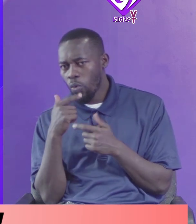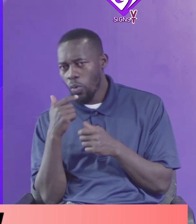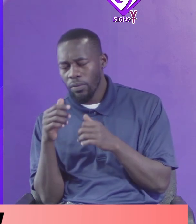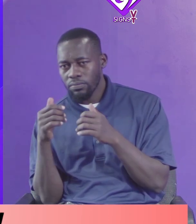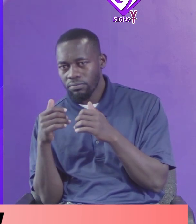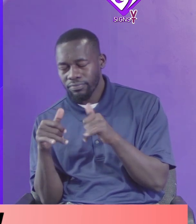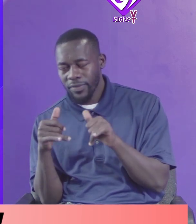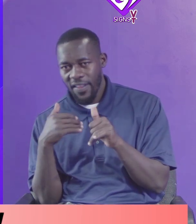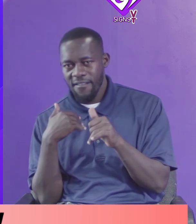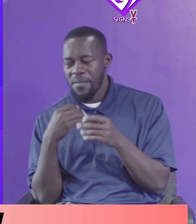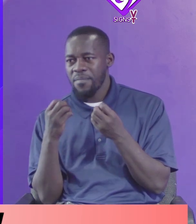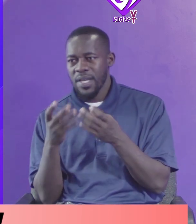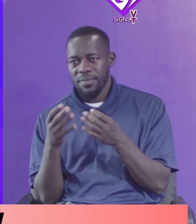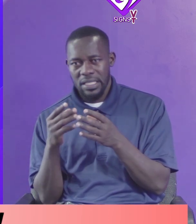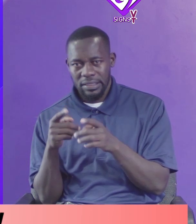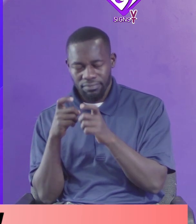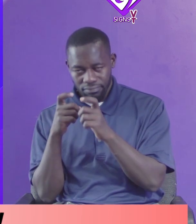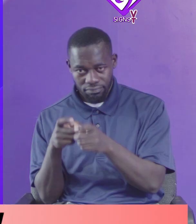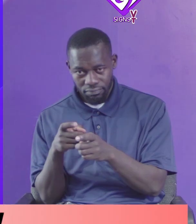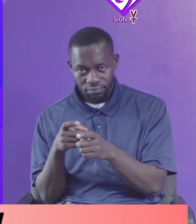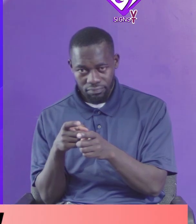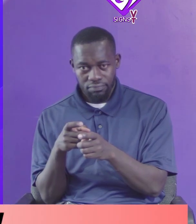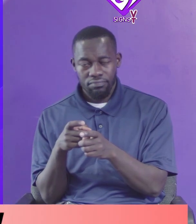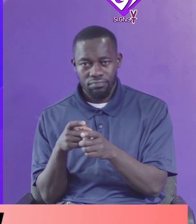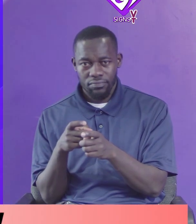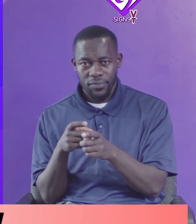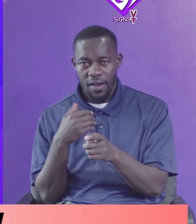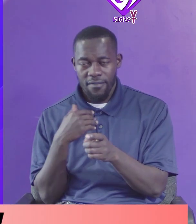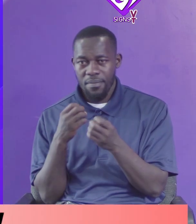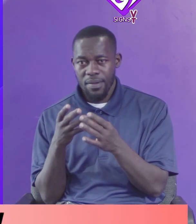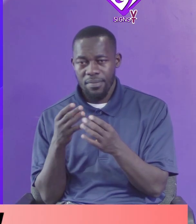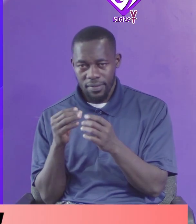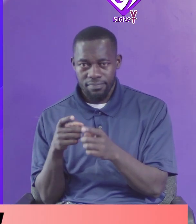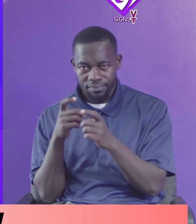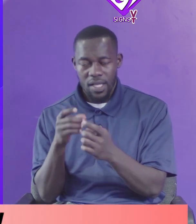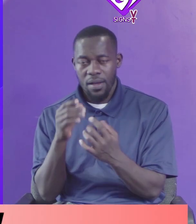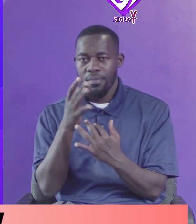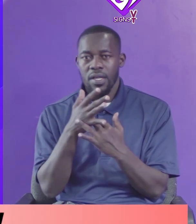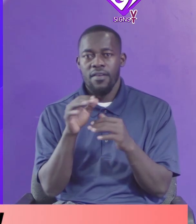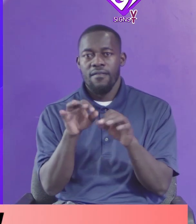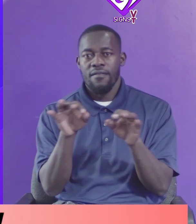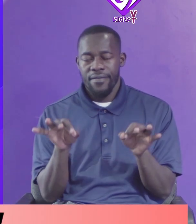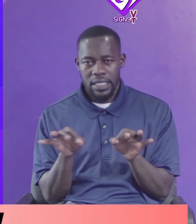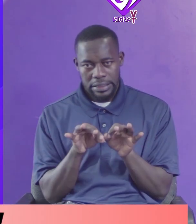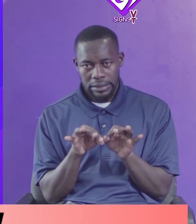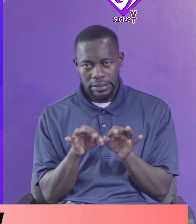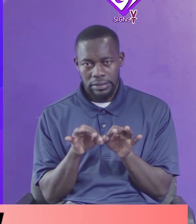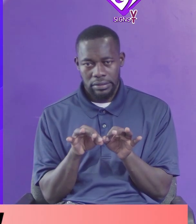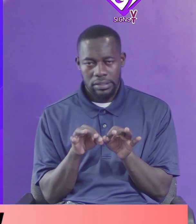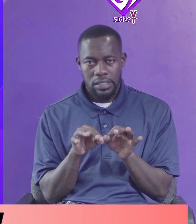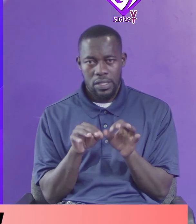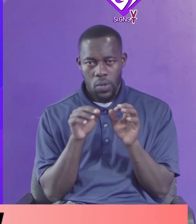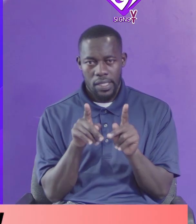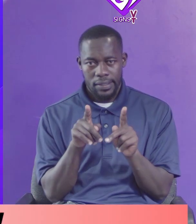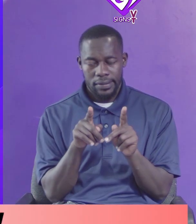a massive talent as in the place of Reinders, for example, in the midfield sector. Yes. When you look at the table